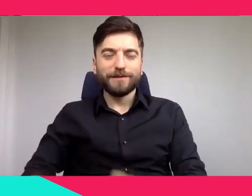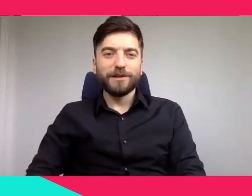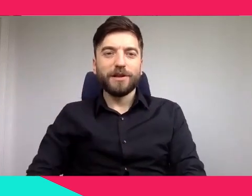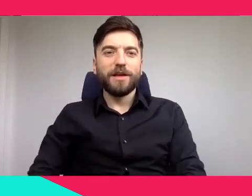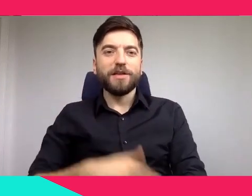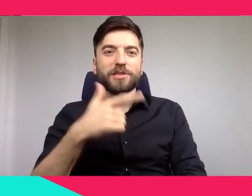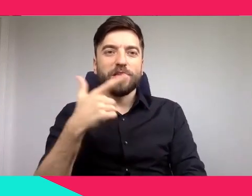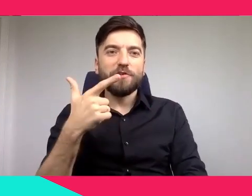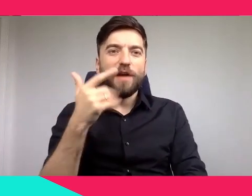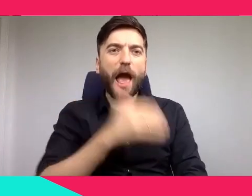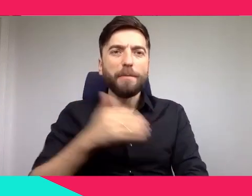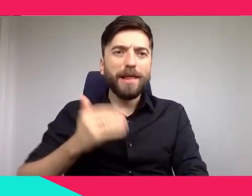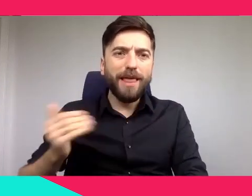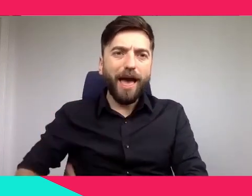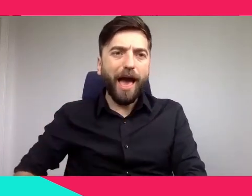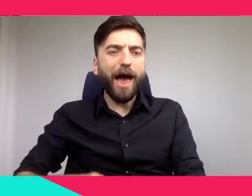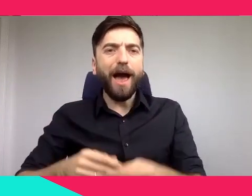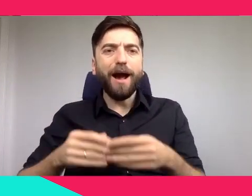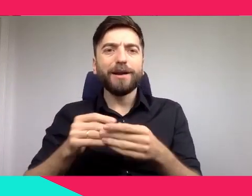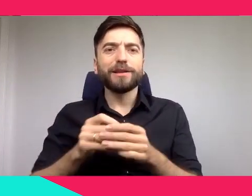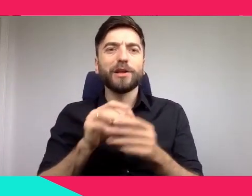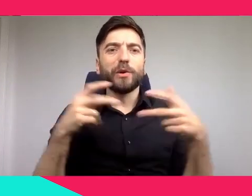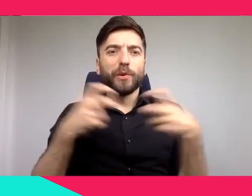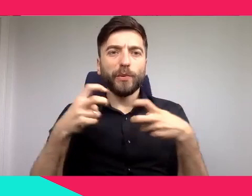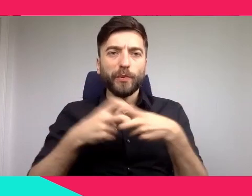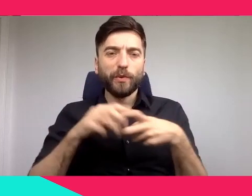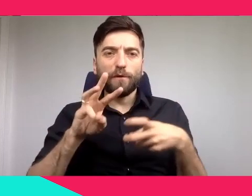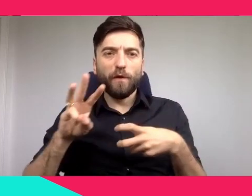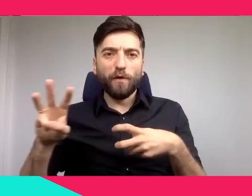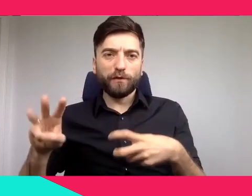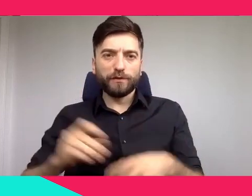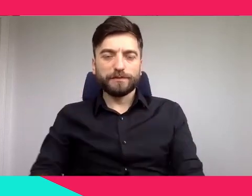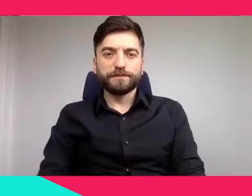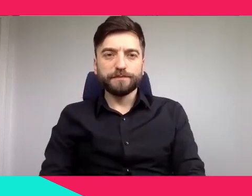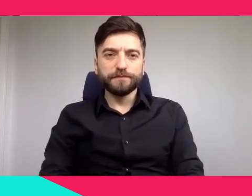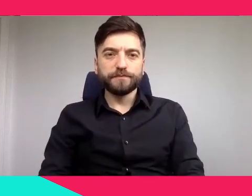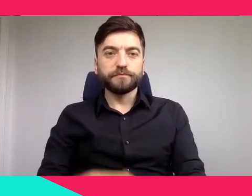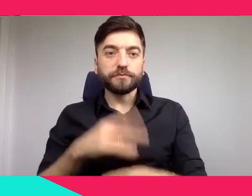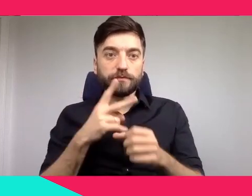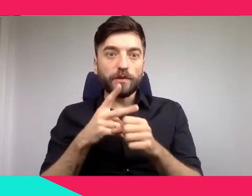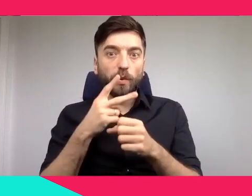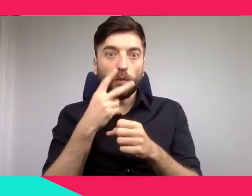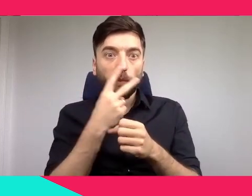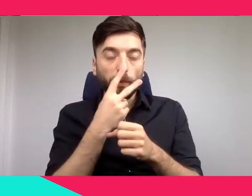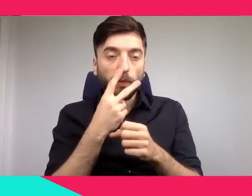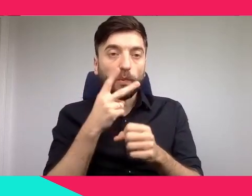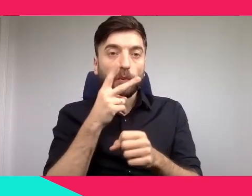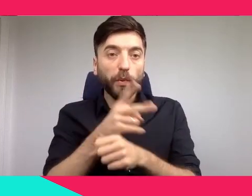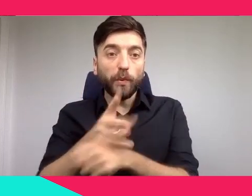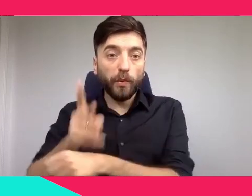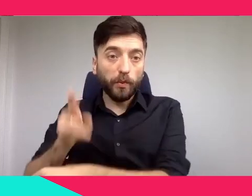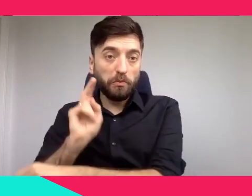visited, and these pages all contain an image from the collection of the Rijksmuseum.